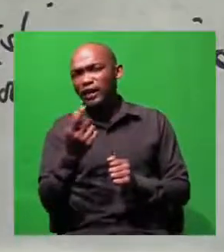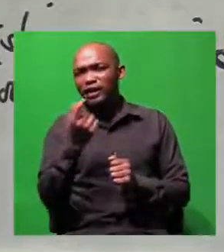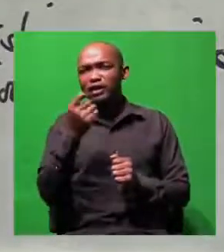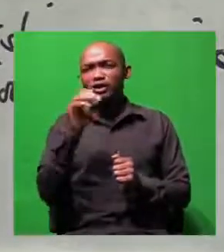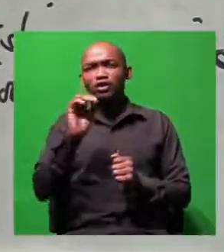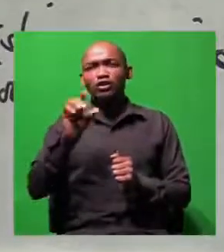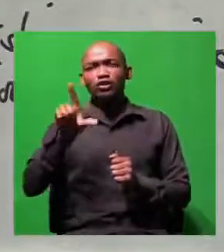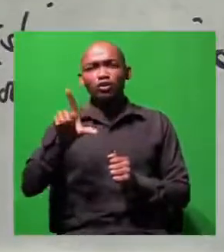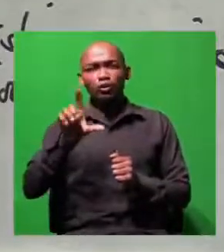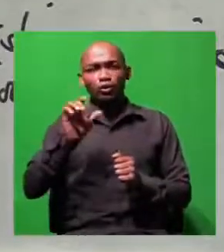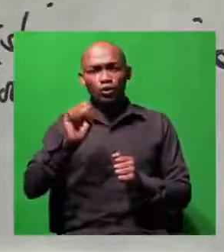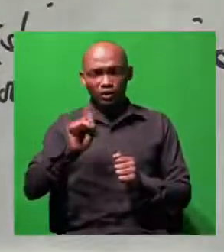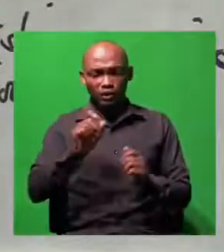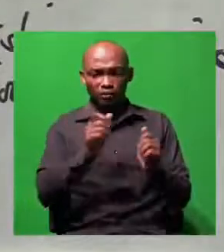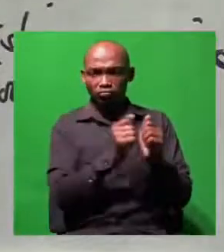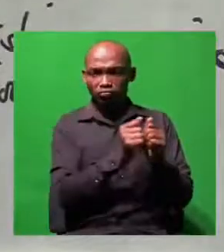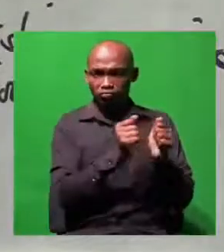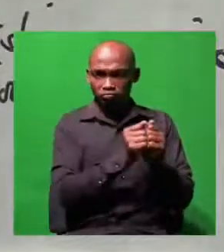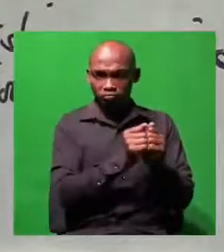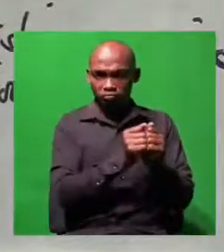or we can say tools,